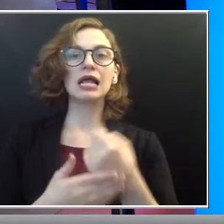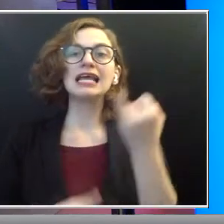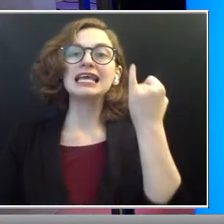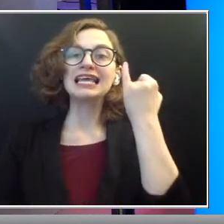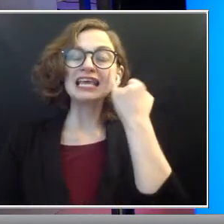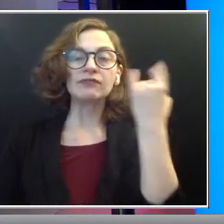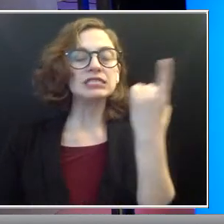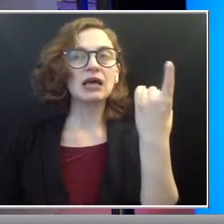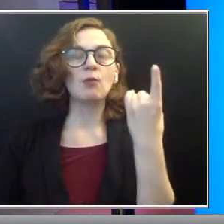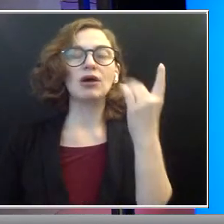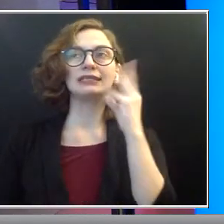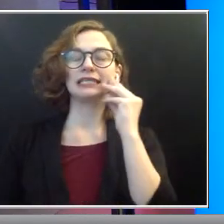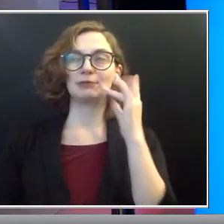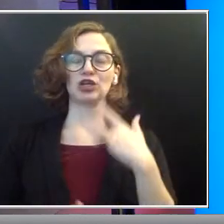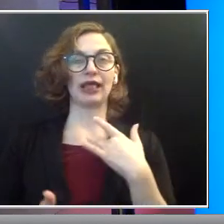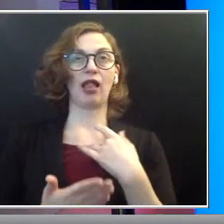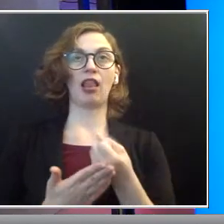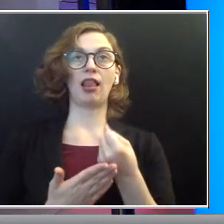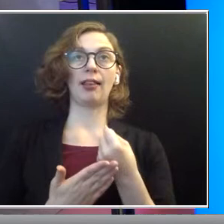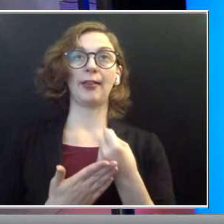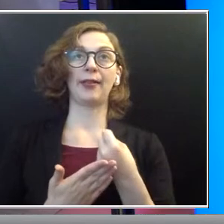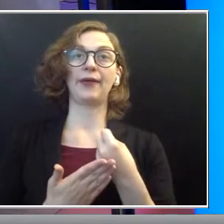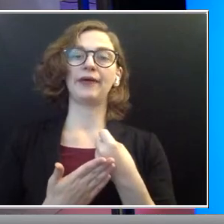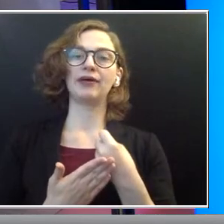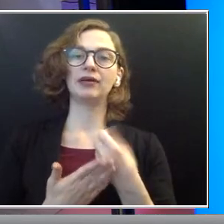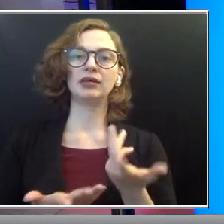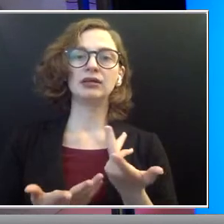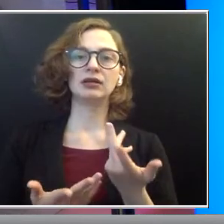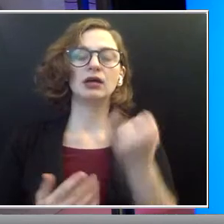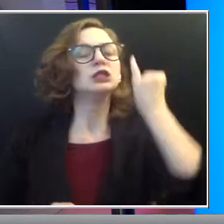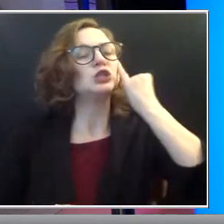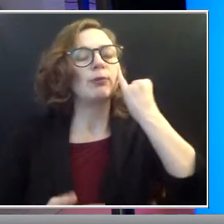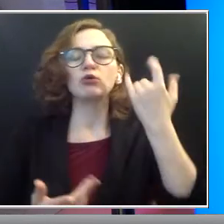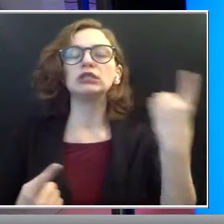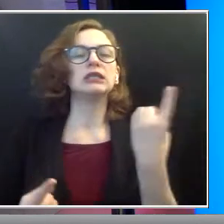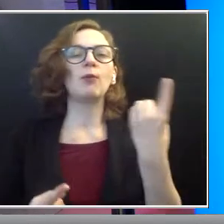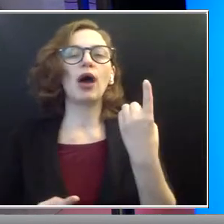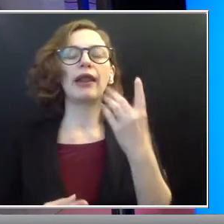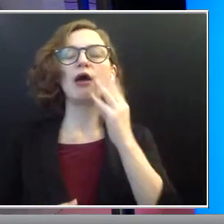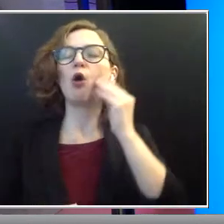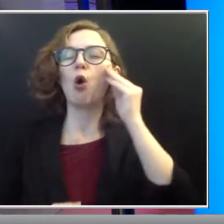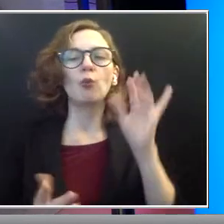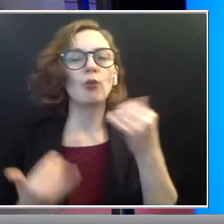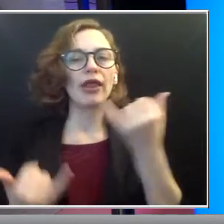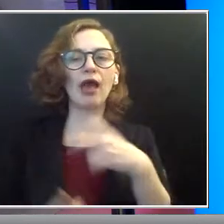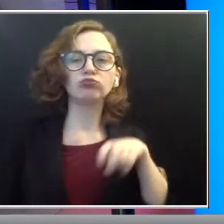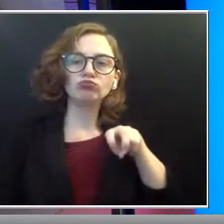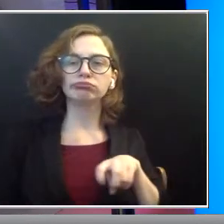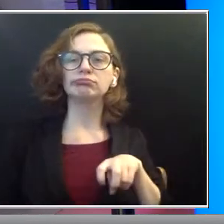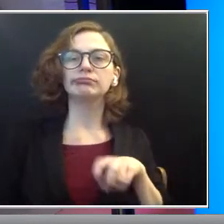know if you're just sitting, say someone's sitting at home right now and they have this, how do they know it's their thyroid versus a